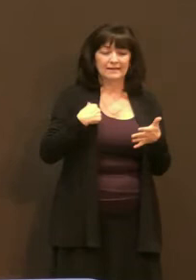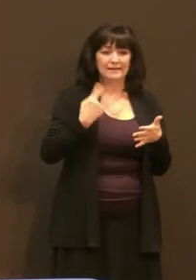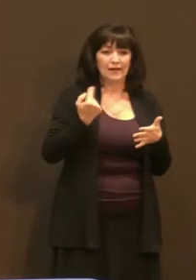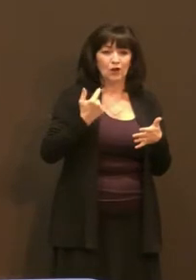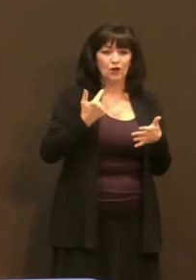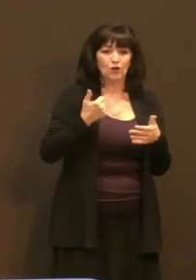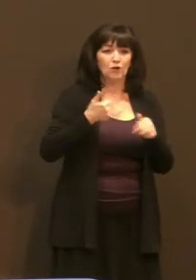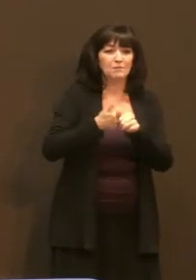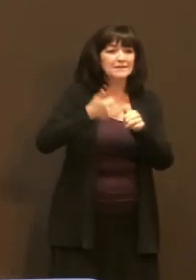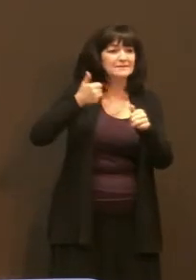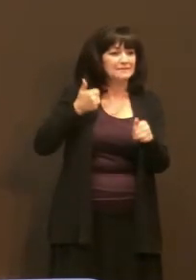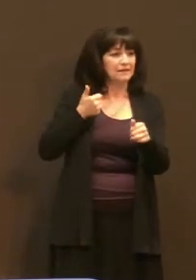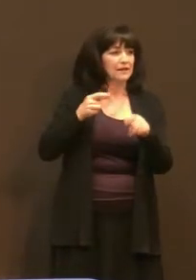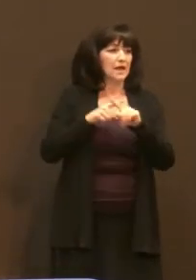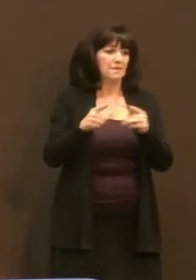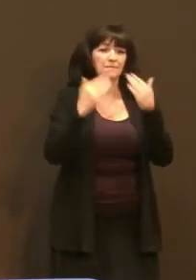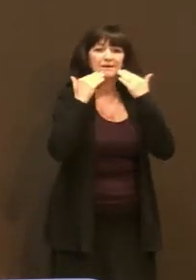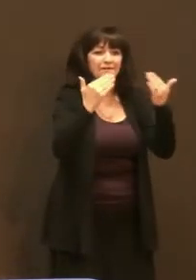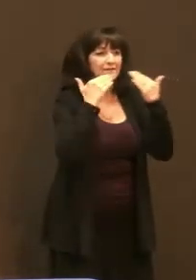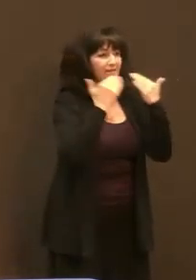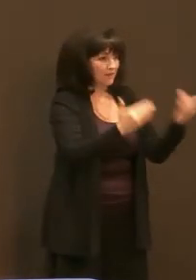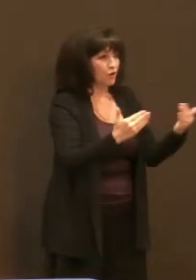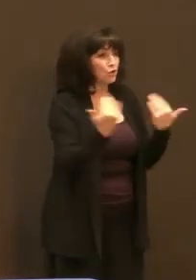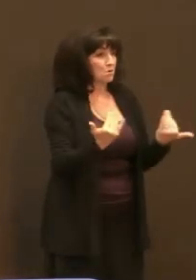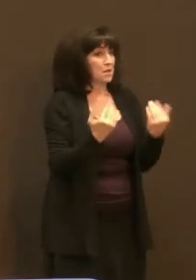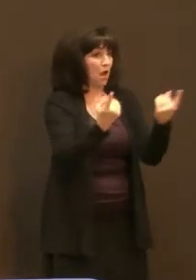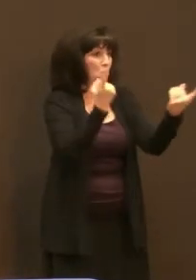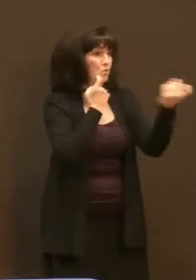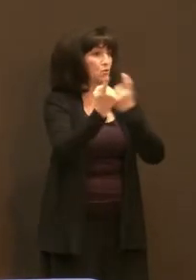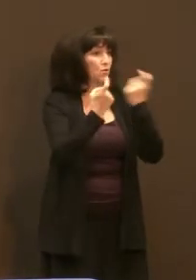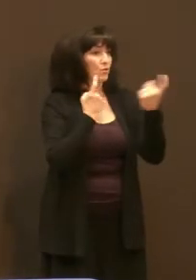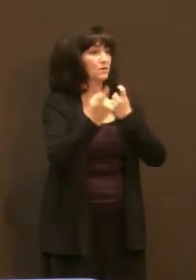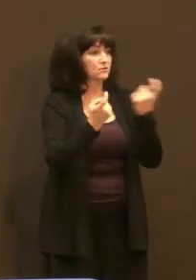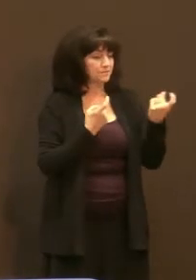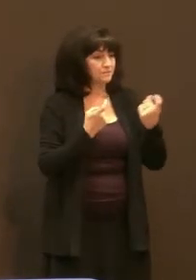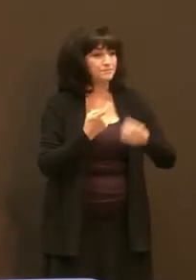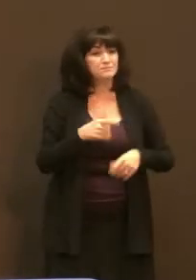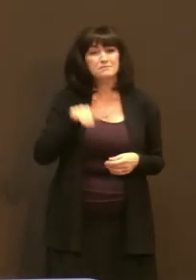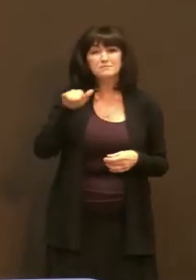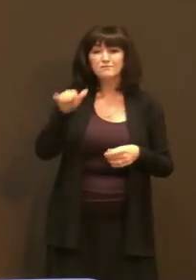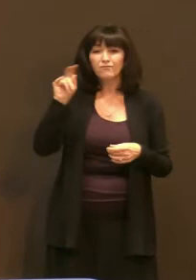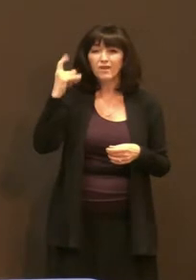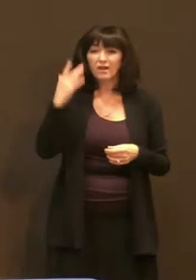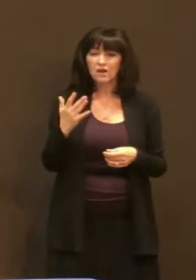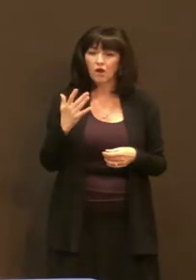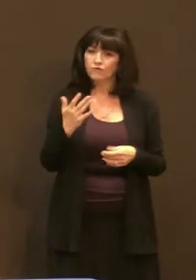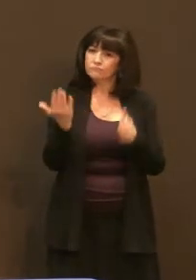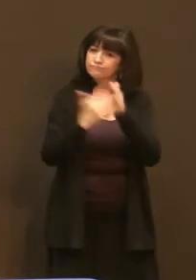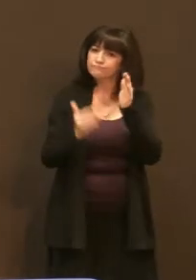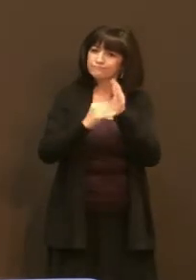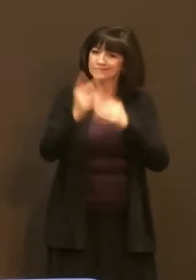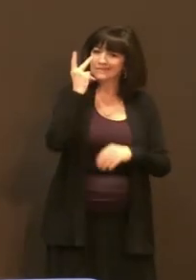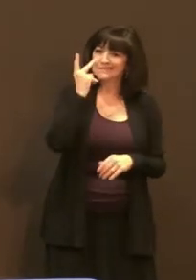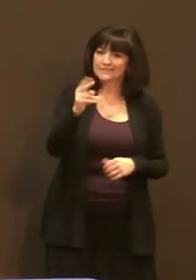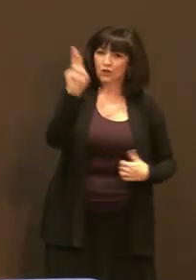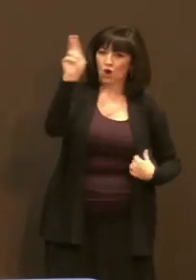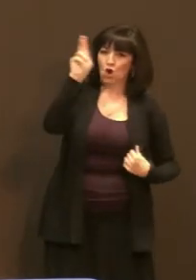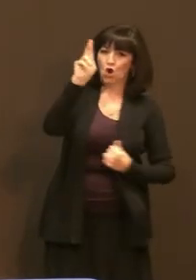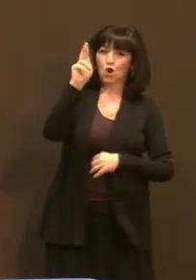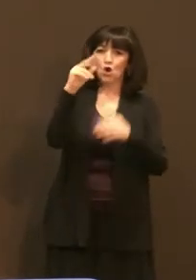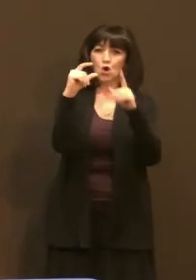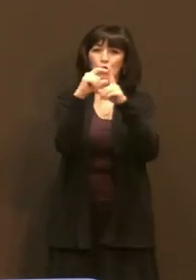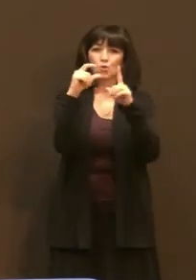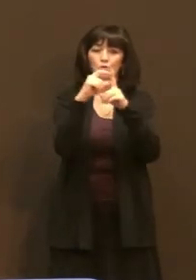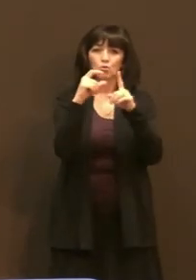us communicate with the people of our state. Governor, we keep hearing the R word a lot more, reopen. Restaurant industry,